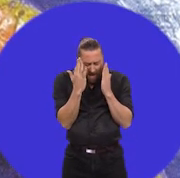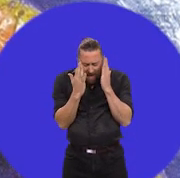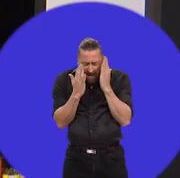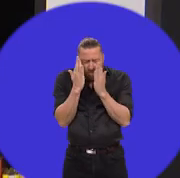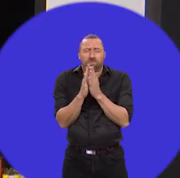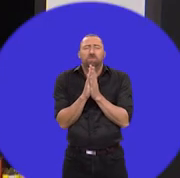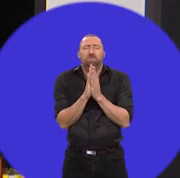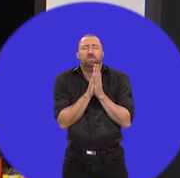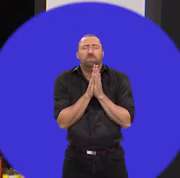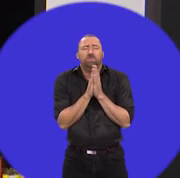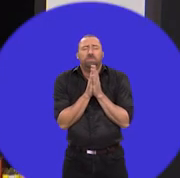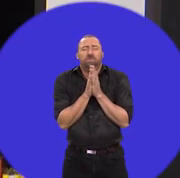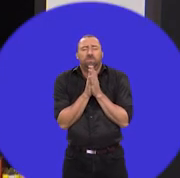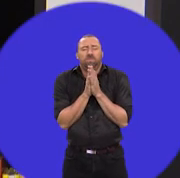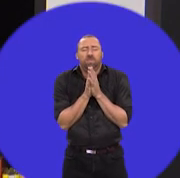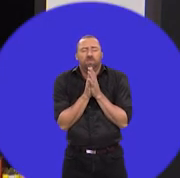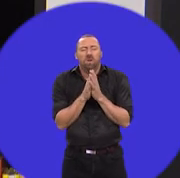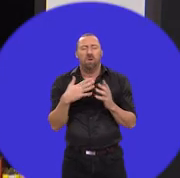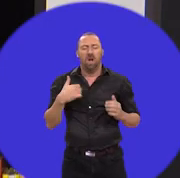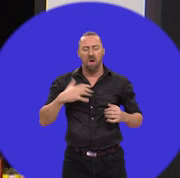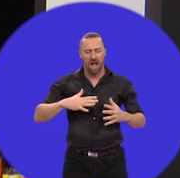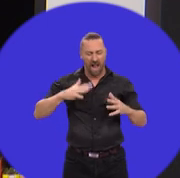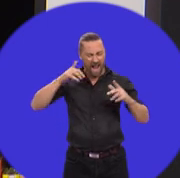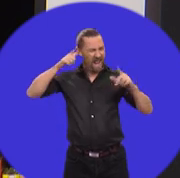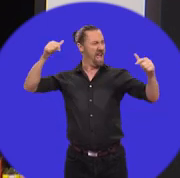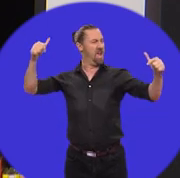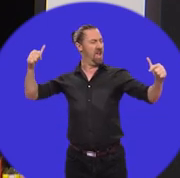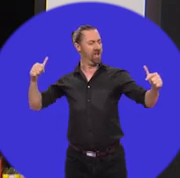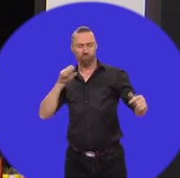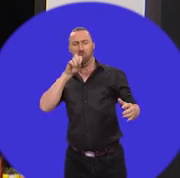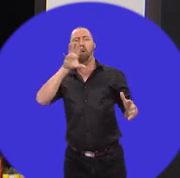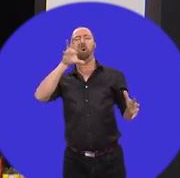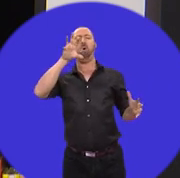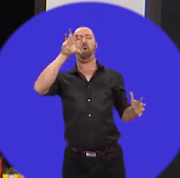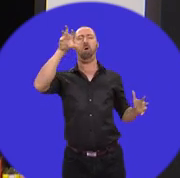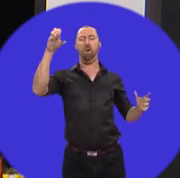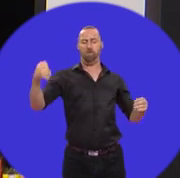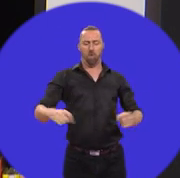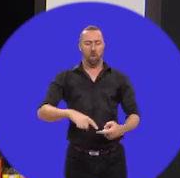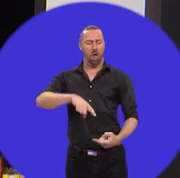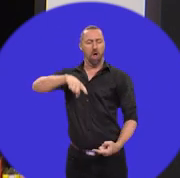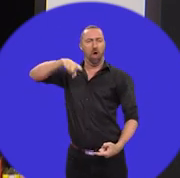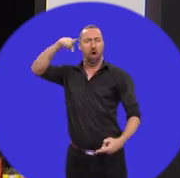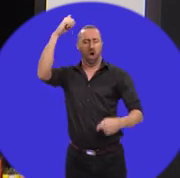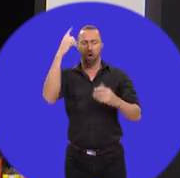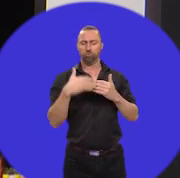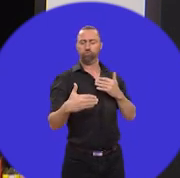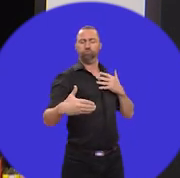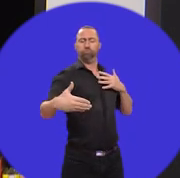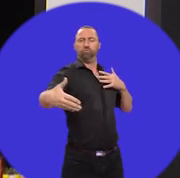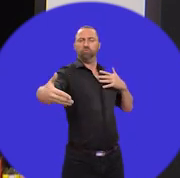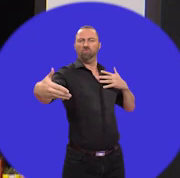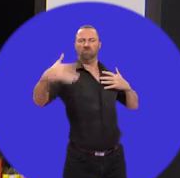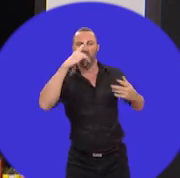wish. I wish I was louder and leaner and long. I wish I was spotty or